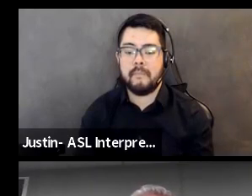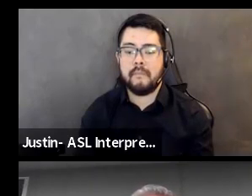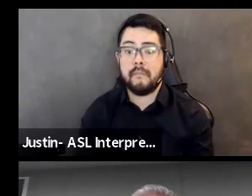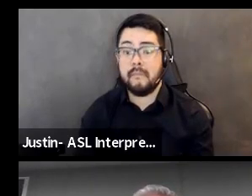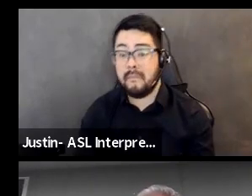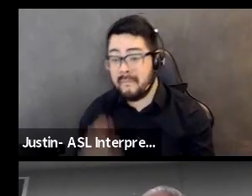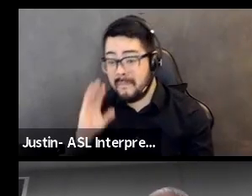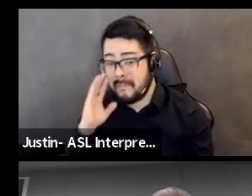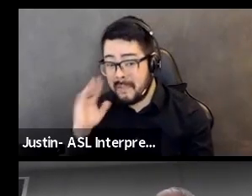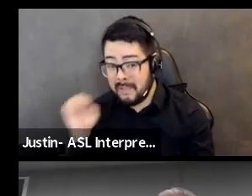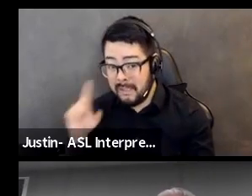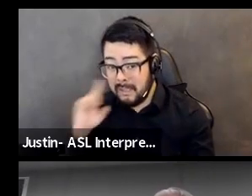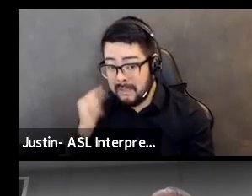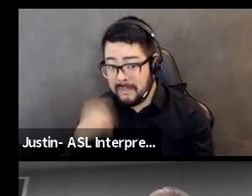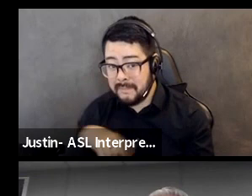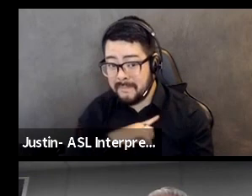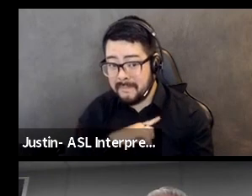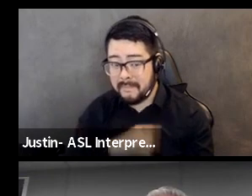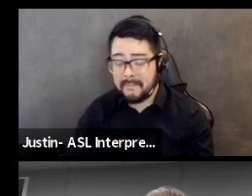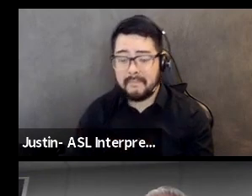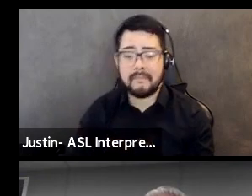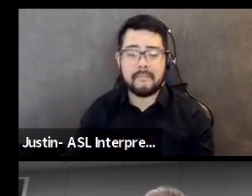miss garcia can you hear